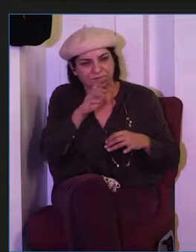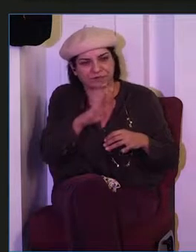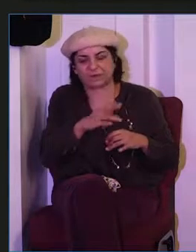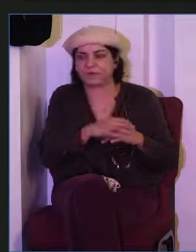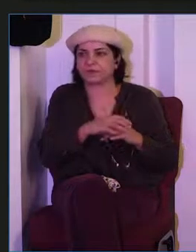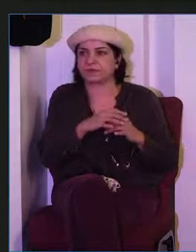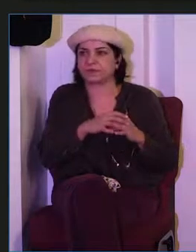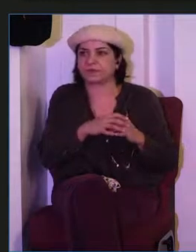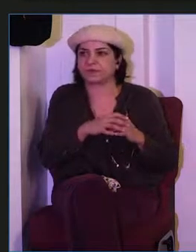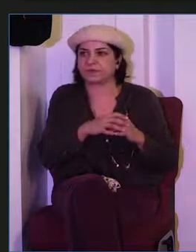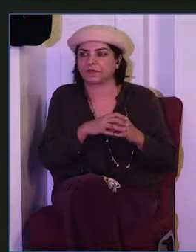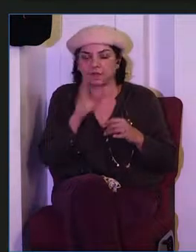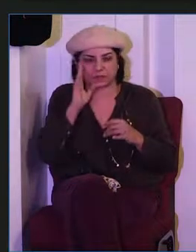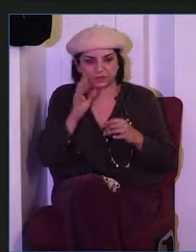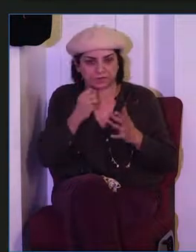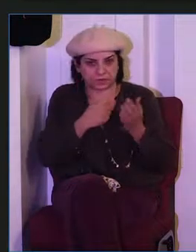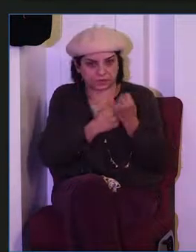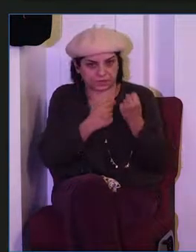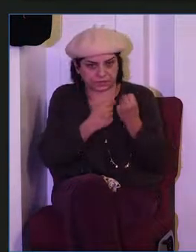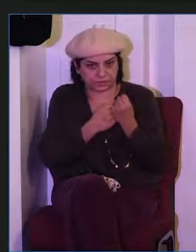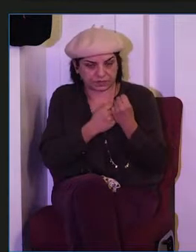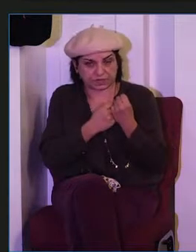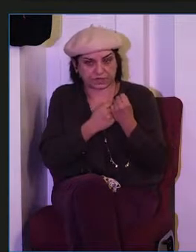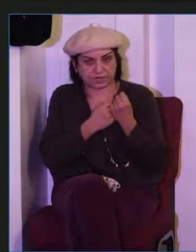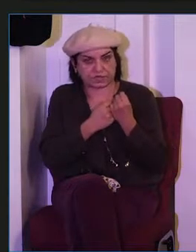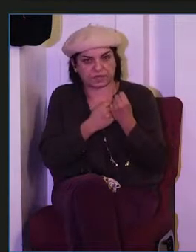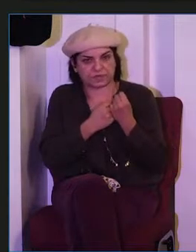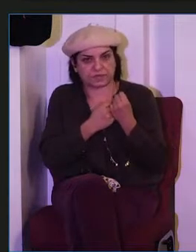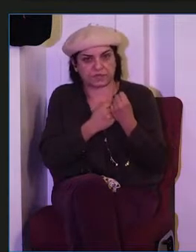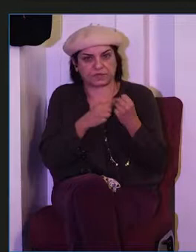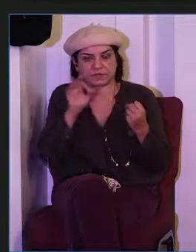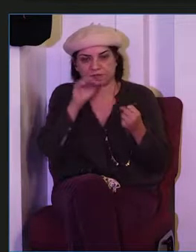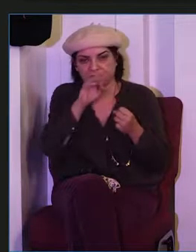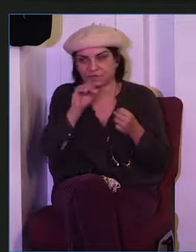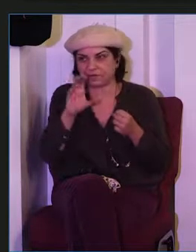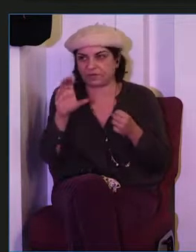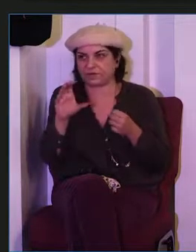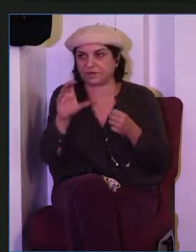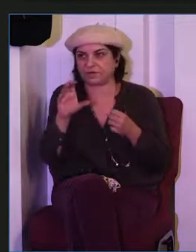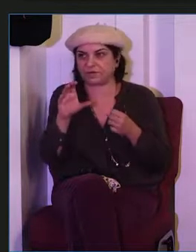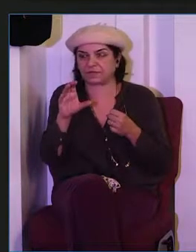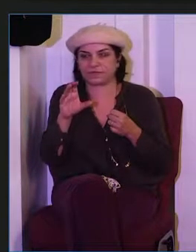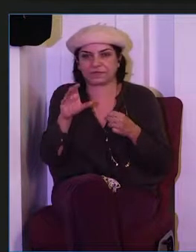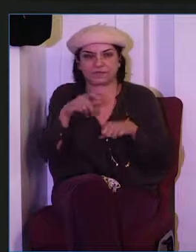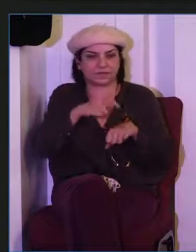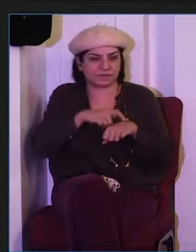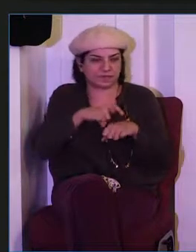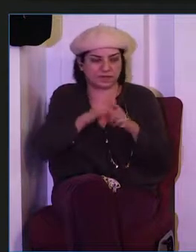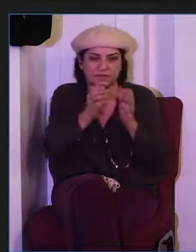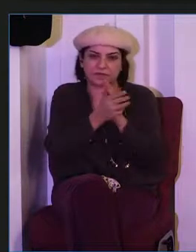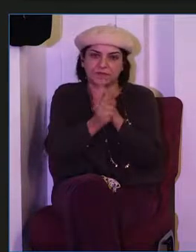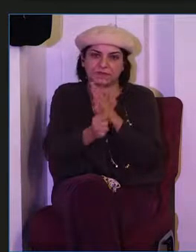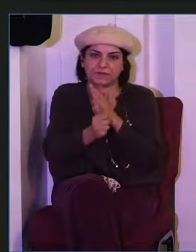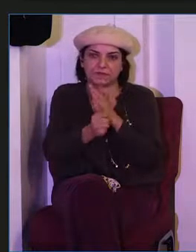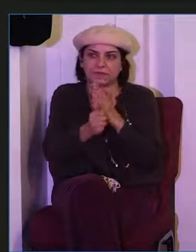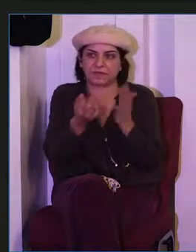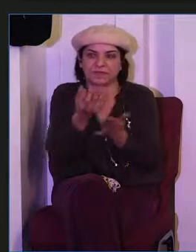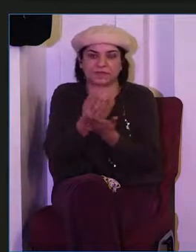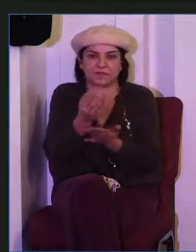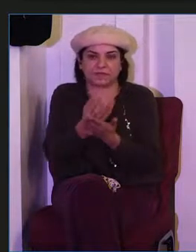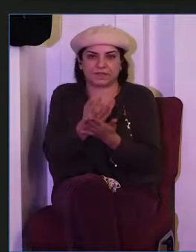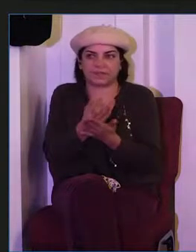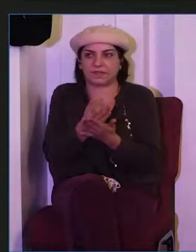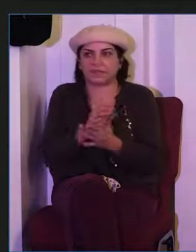you support Founders Metropolitan Community Church with your faithful stewardship of time, talents, and finances?